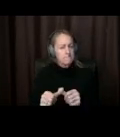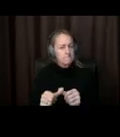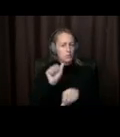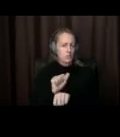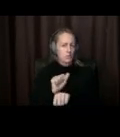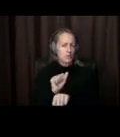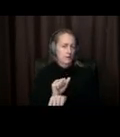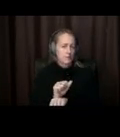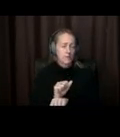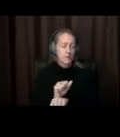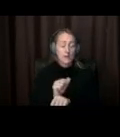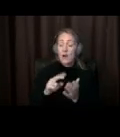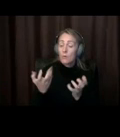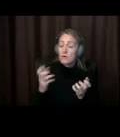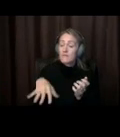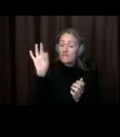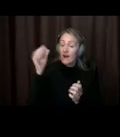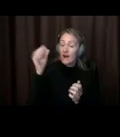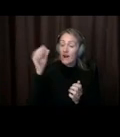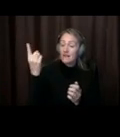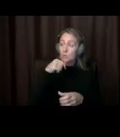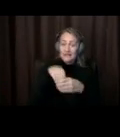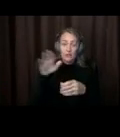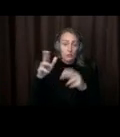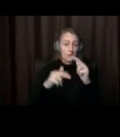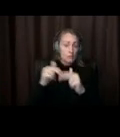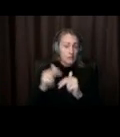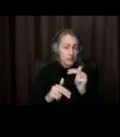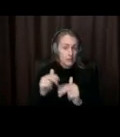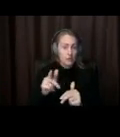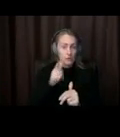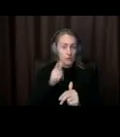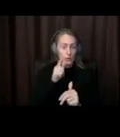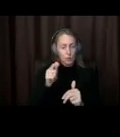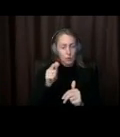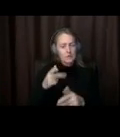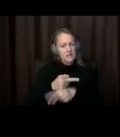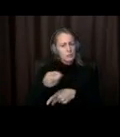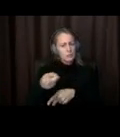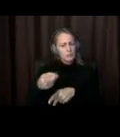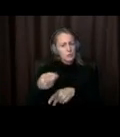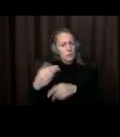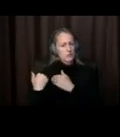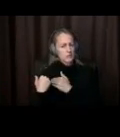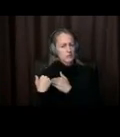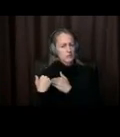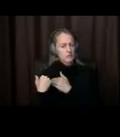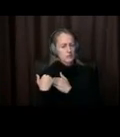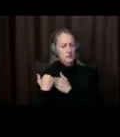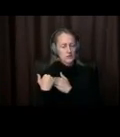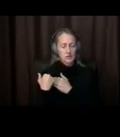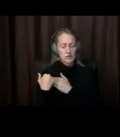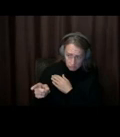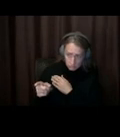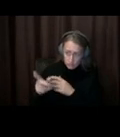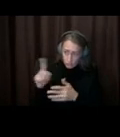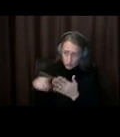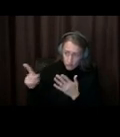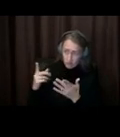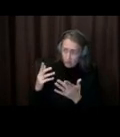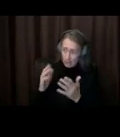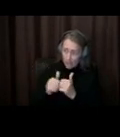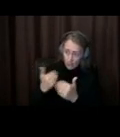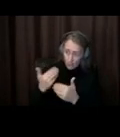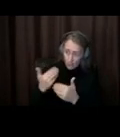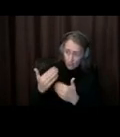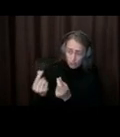is going to help hold you accountable for doing that work, right? I'm really going to encourage you to find someone you don't know